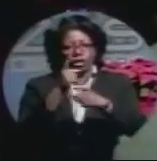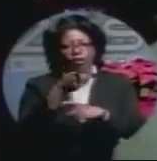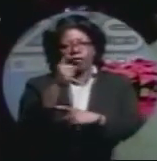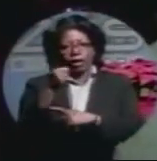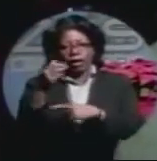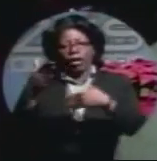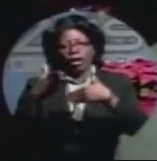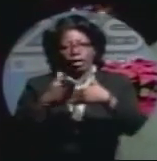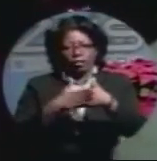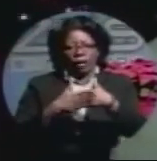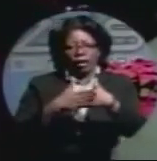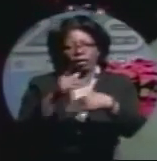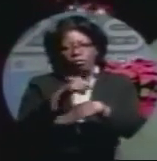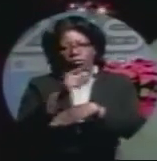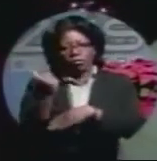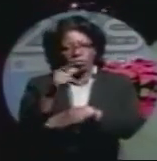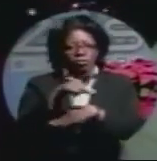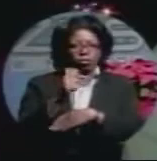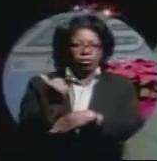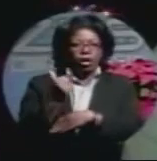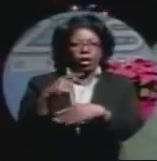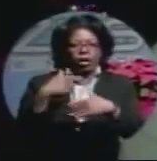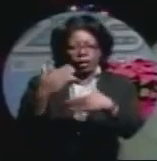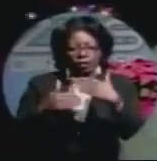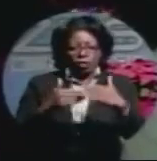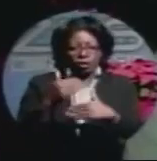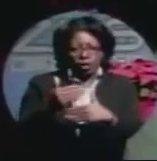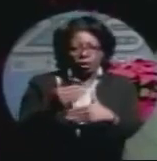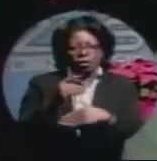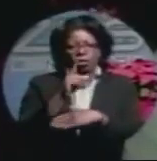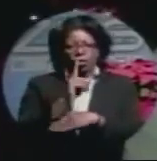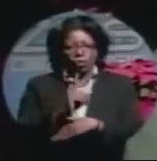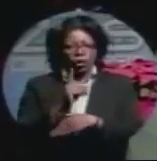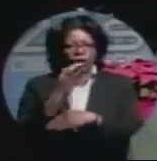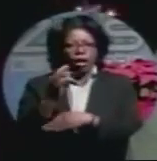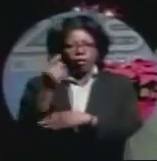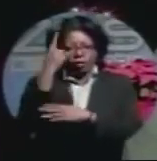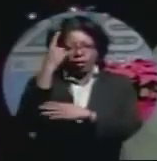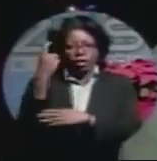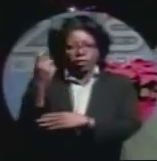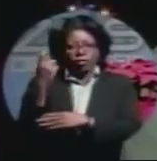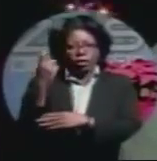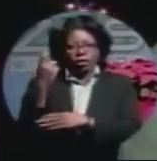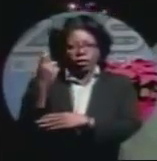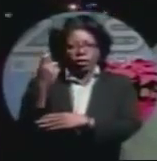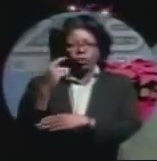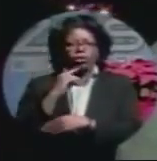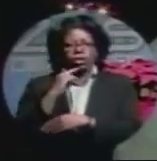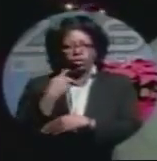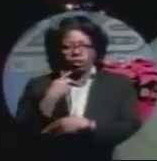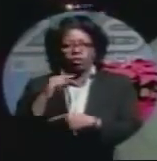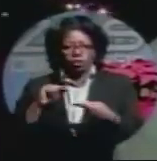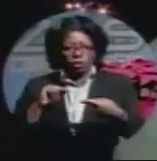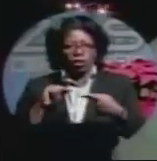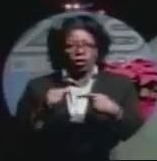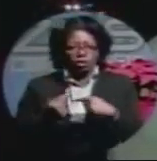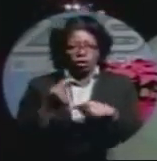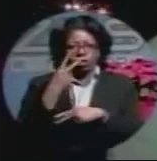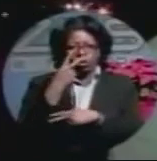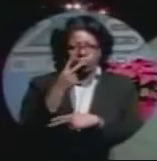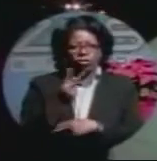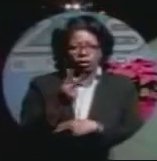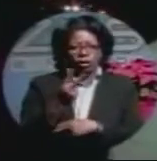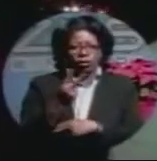gunfire in the process. One of the suspects was fatally shot. As you can